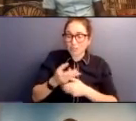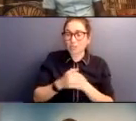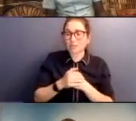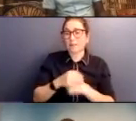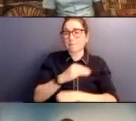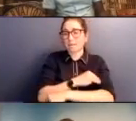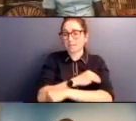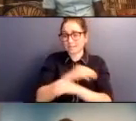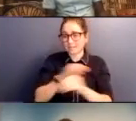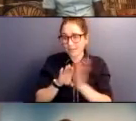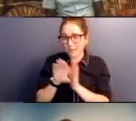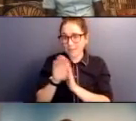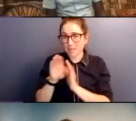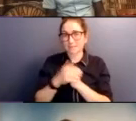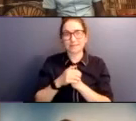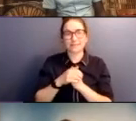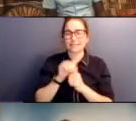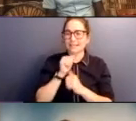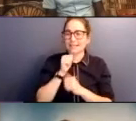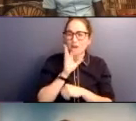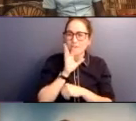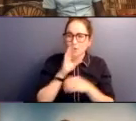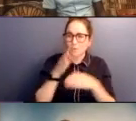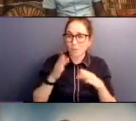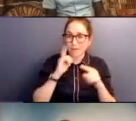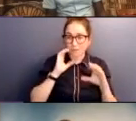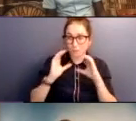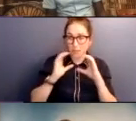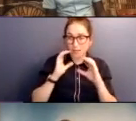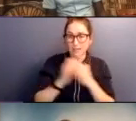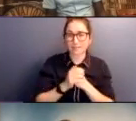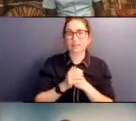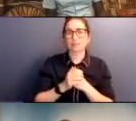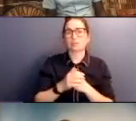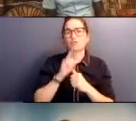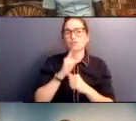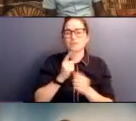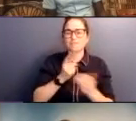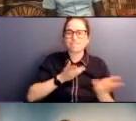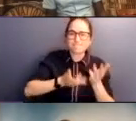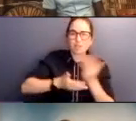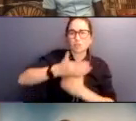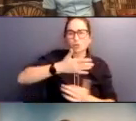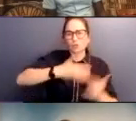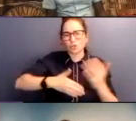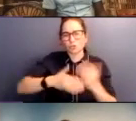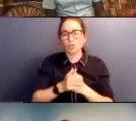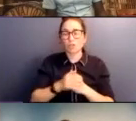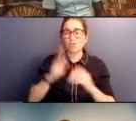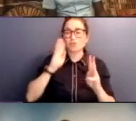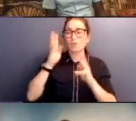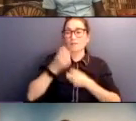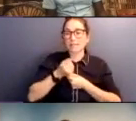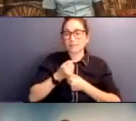development, nonverbal ways to communicate, social interaction, creative expression, sense